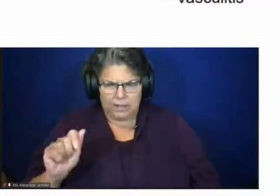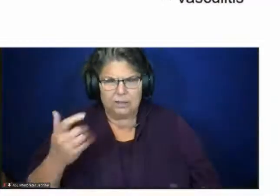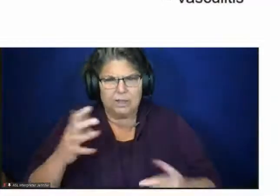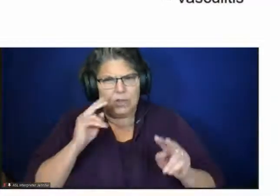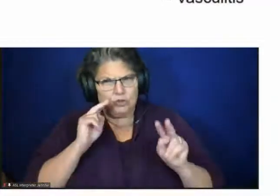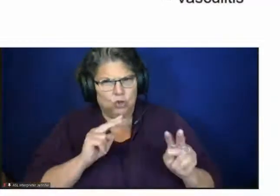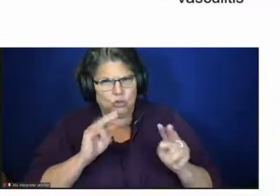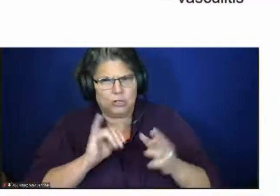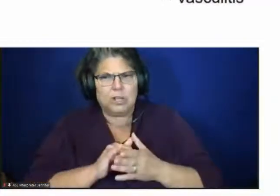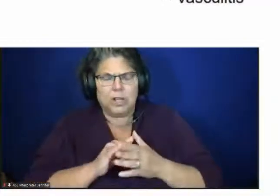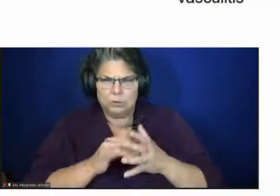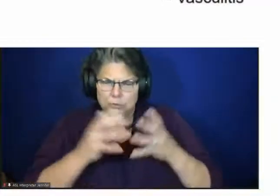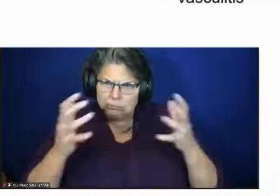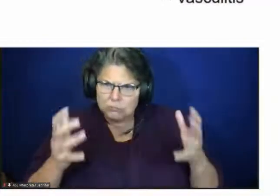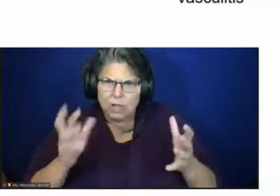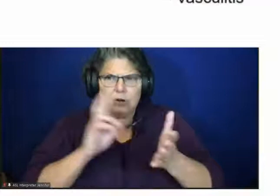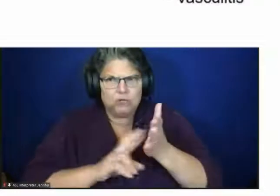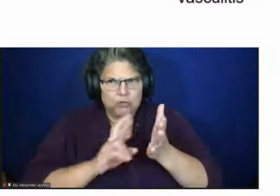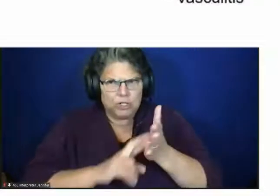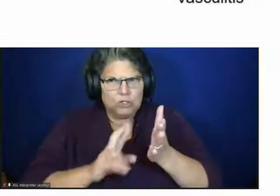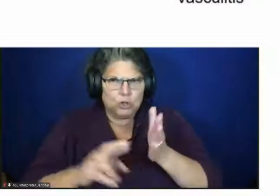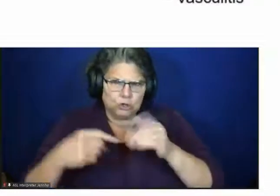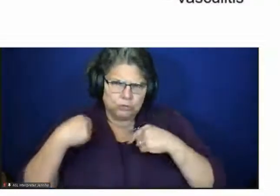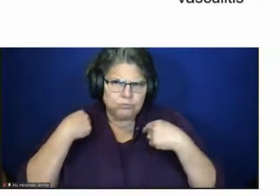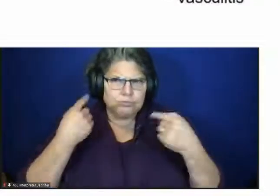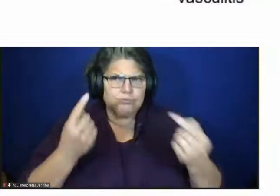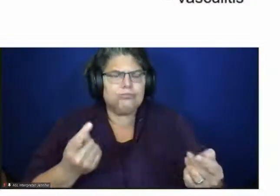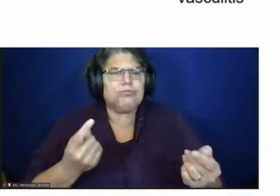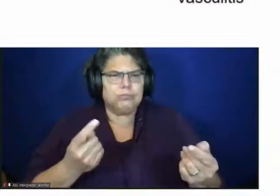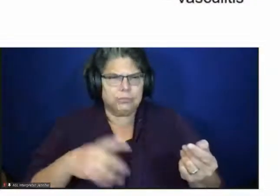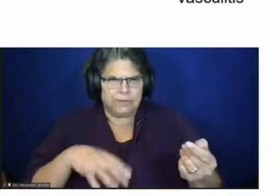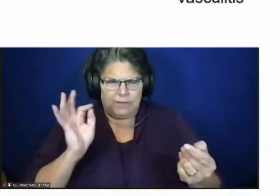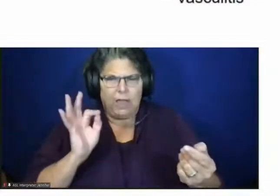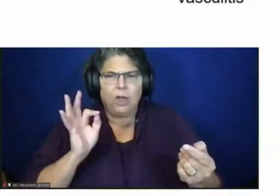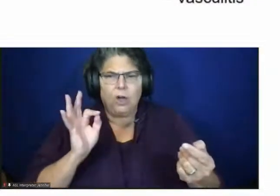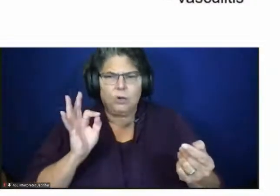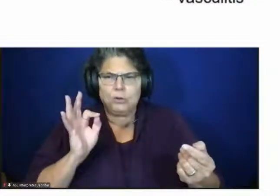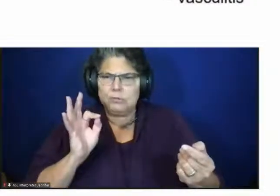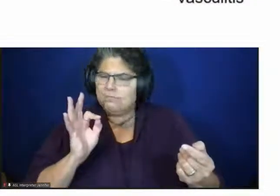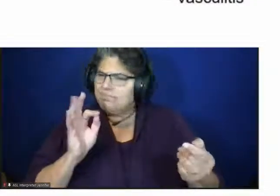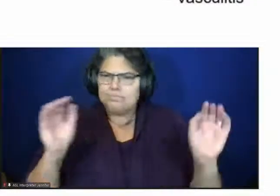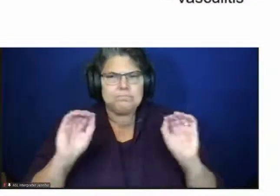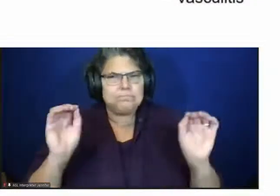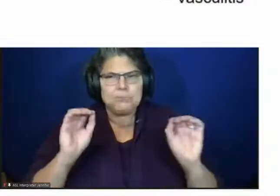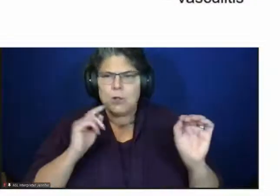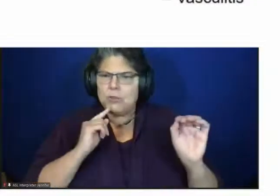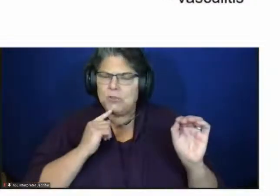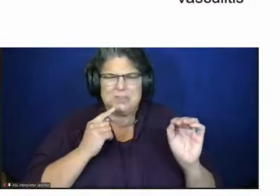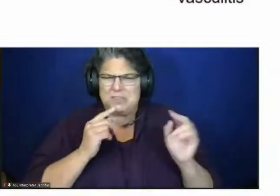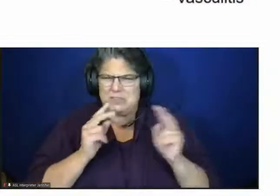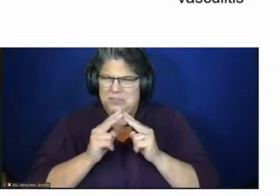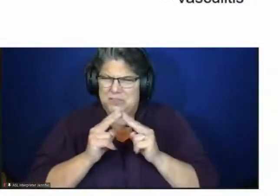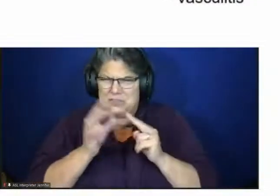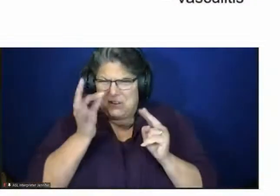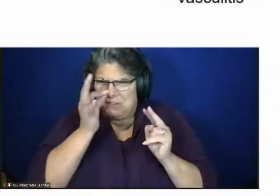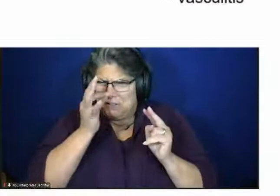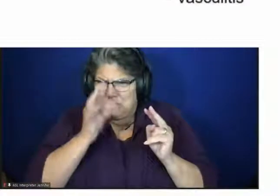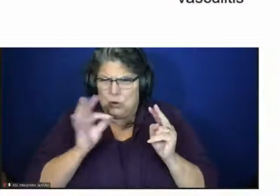with extensive research, and they have found that there are no significant or very, very